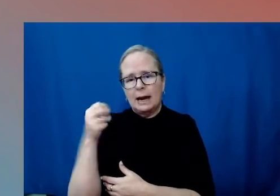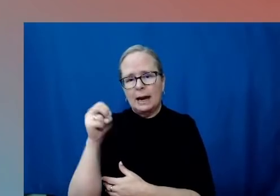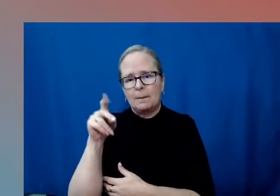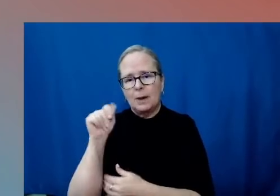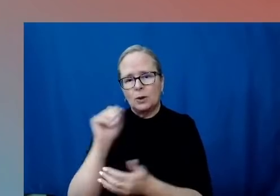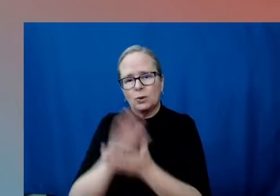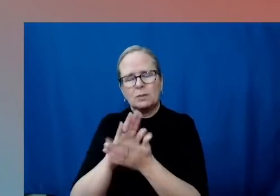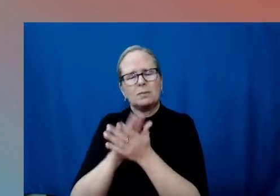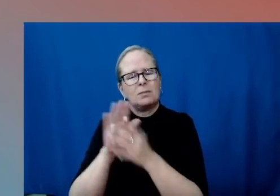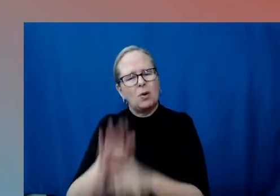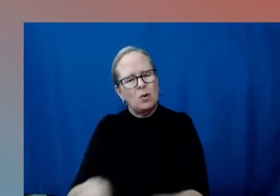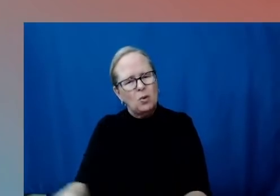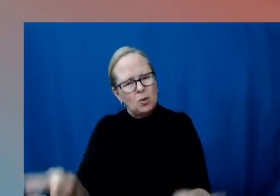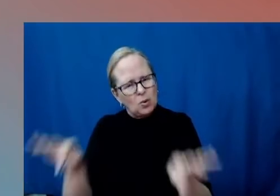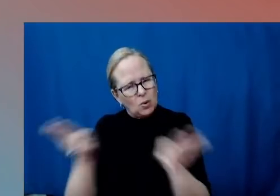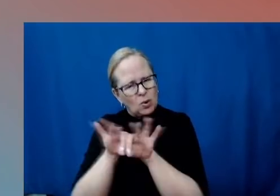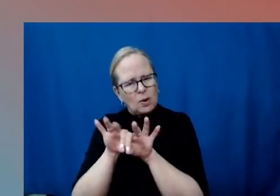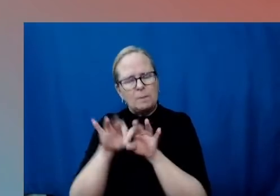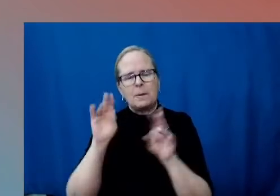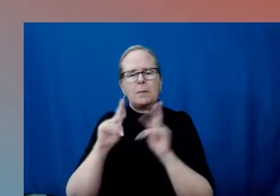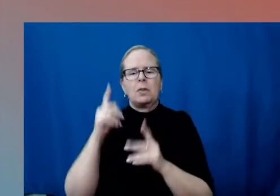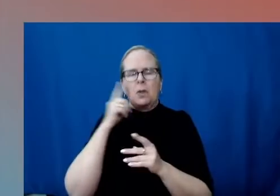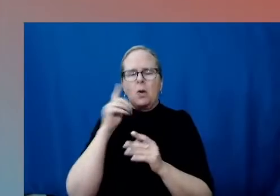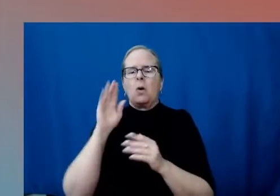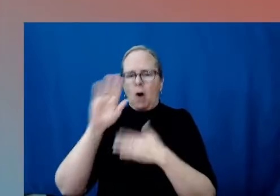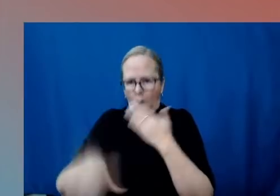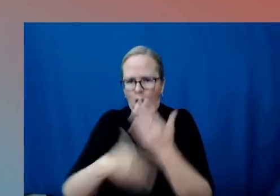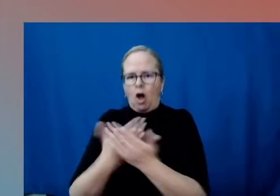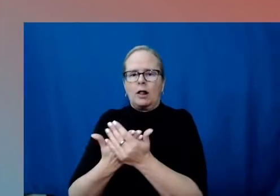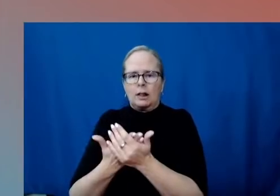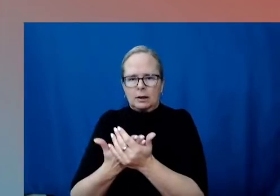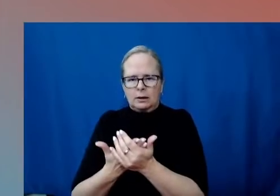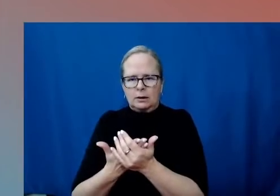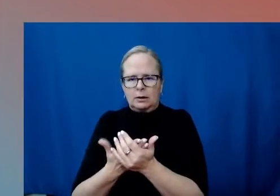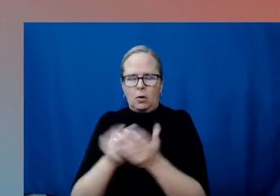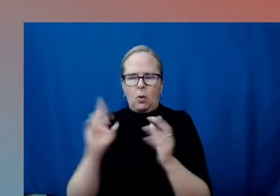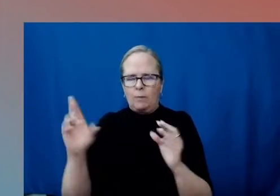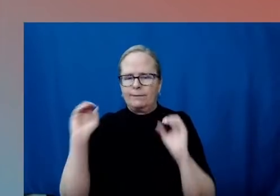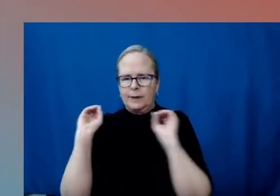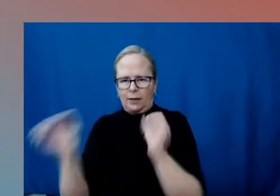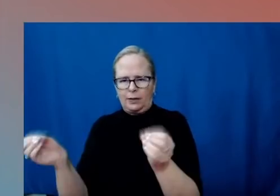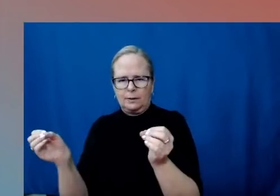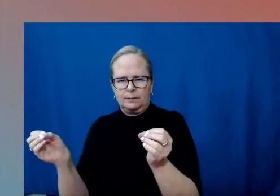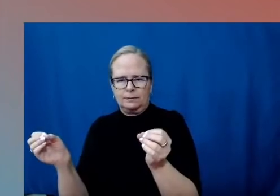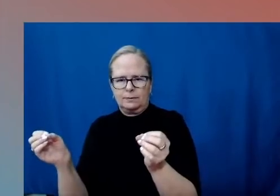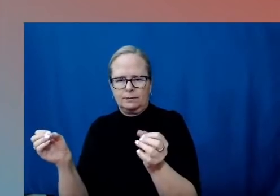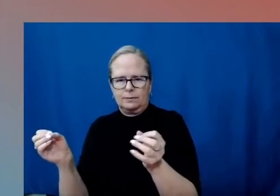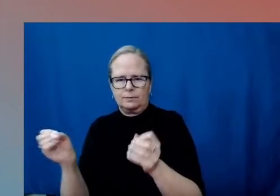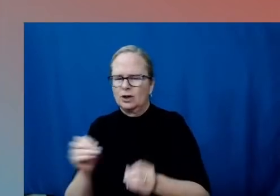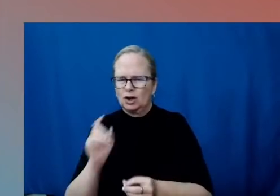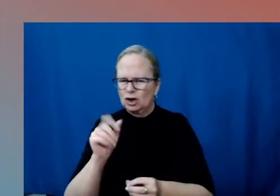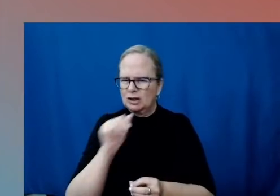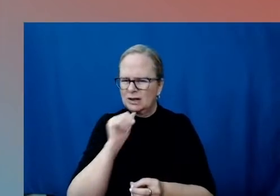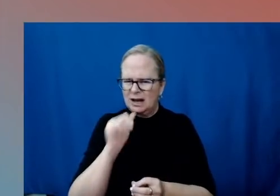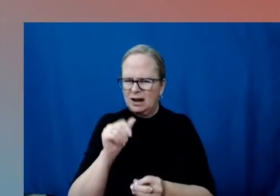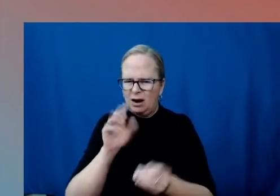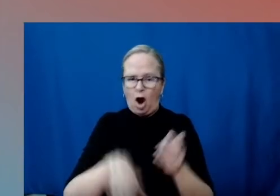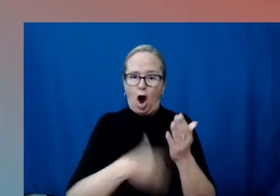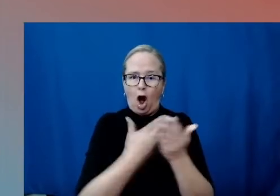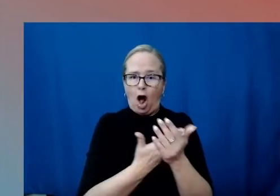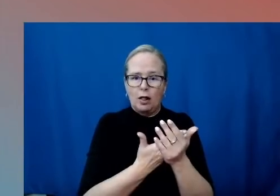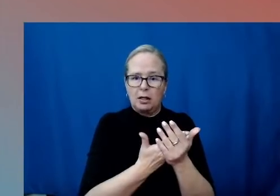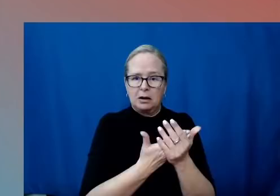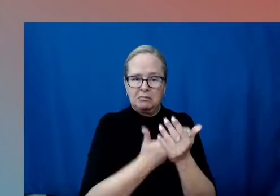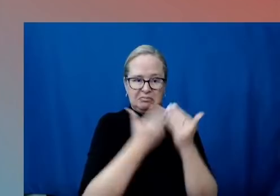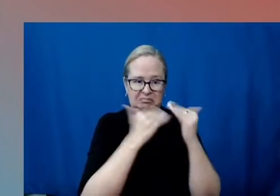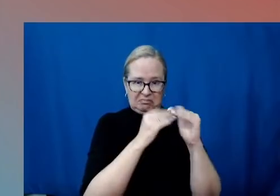cycle is crazy, and it's part of what's contributing to it too. Sorry, but I just it's should never be a discussion about